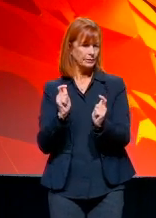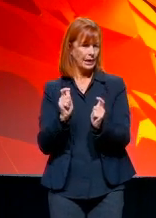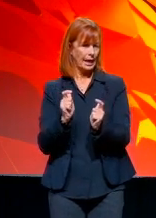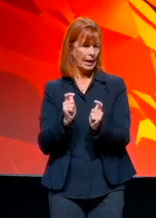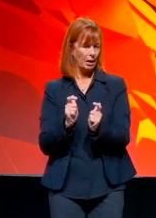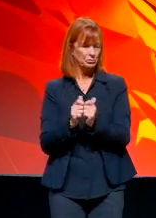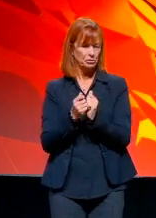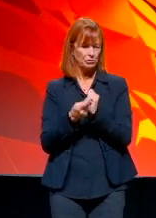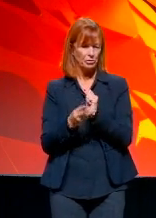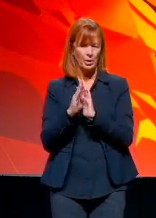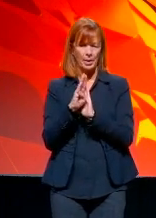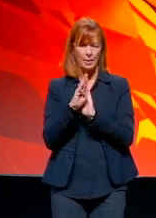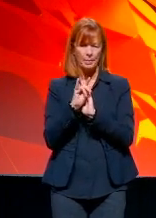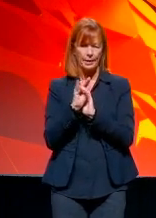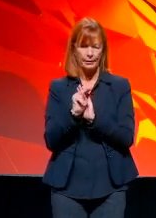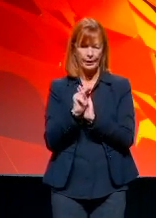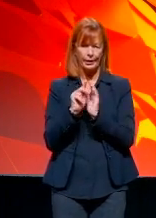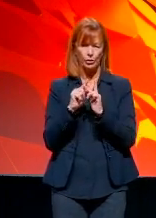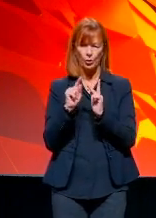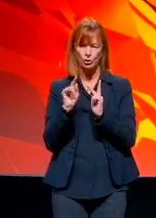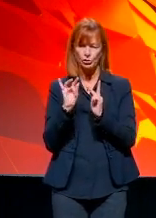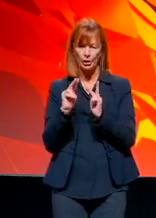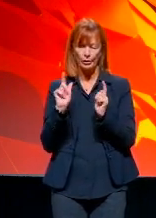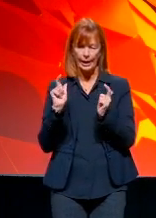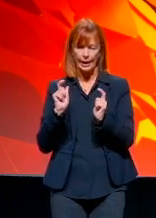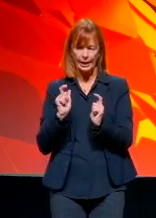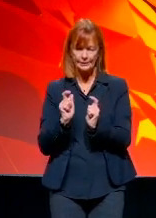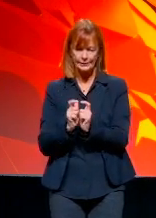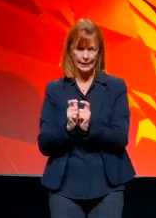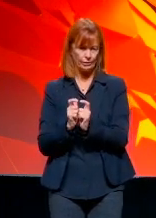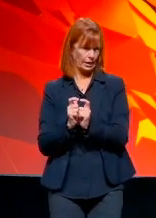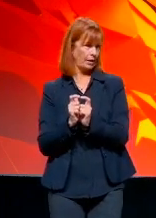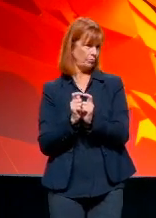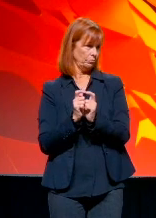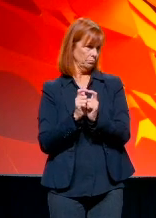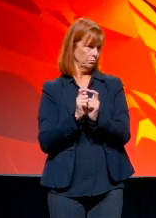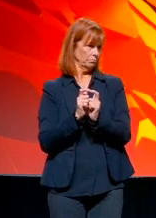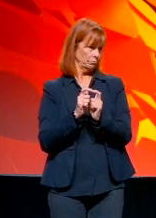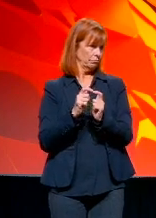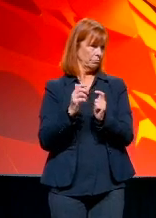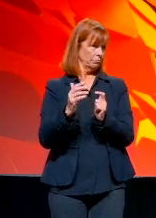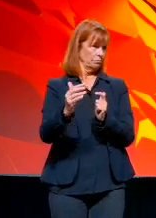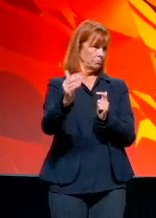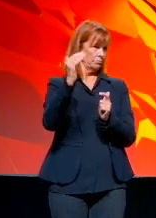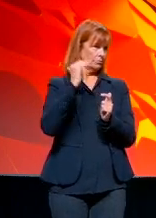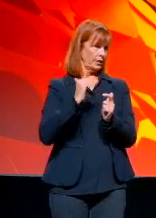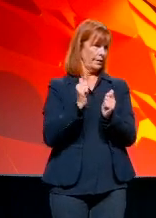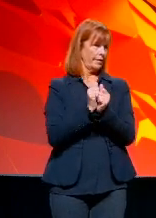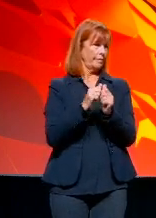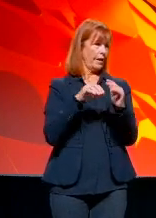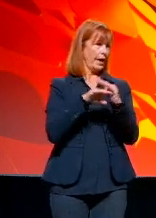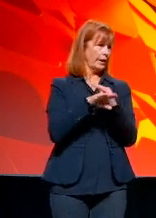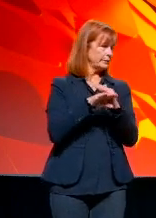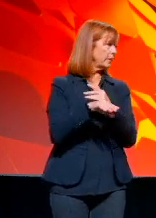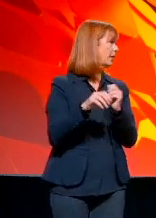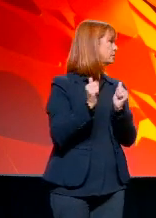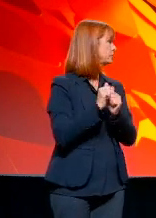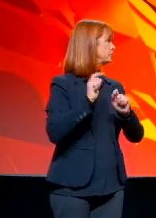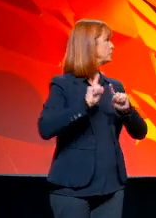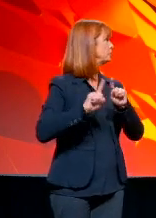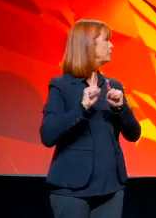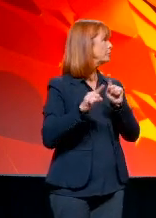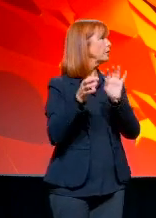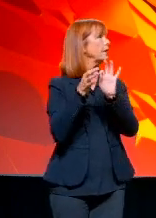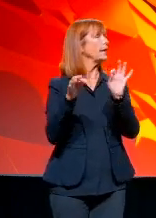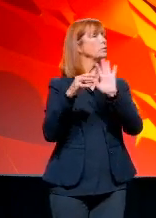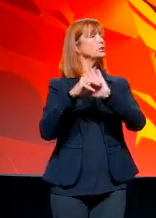trillions of parameters and scale with large-scale compute platforms. And also, we have access to massive training data. Like, for example, for language